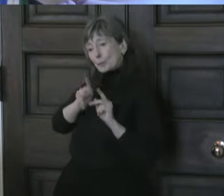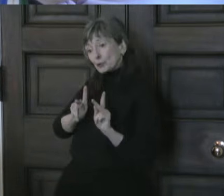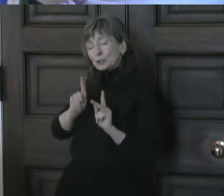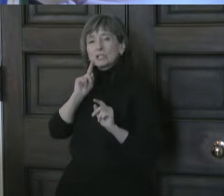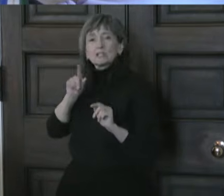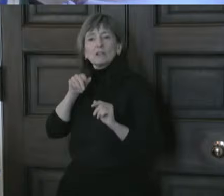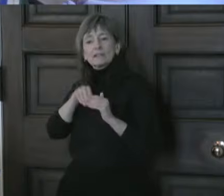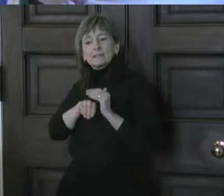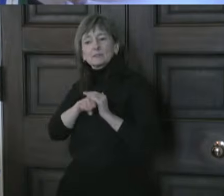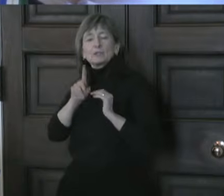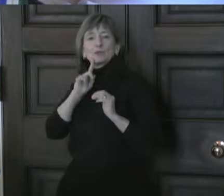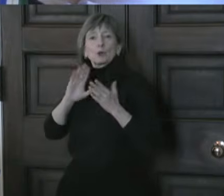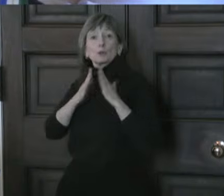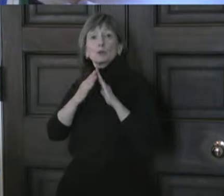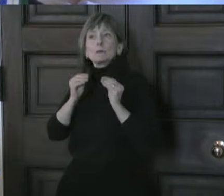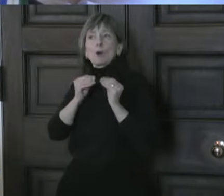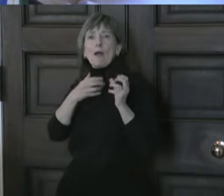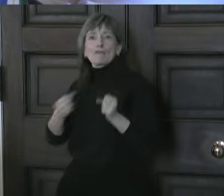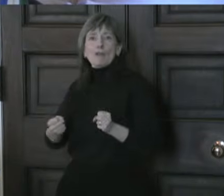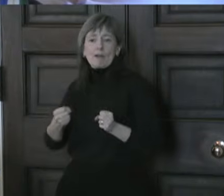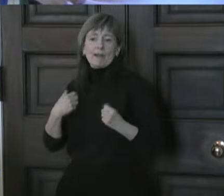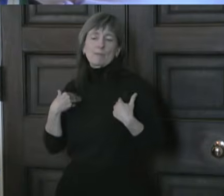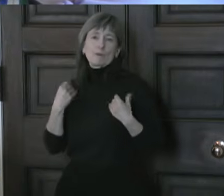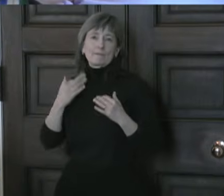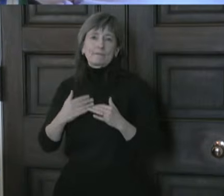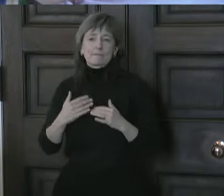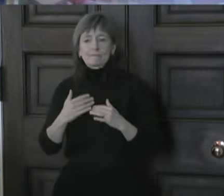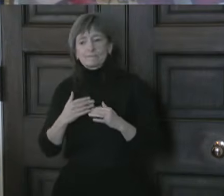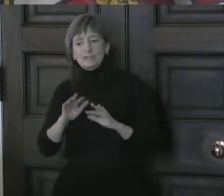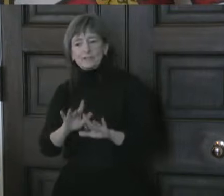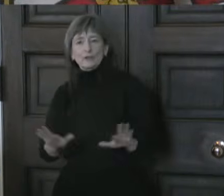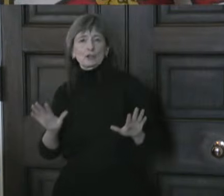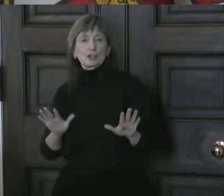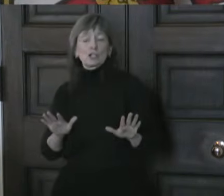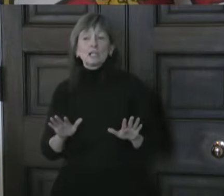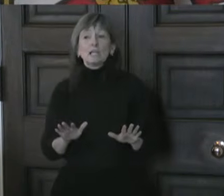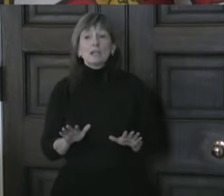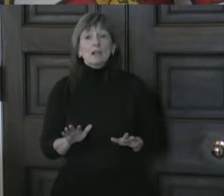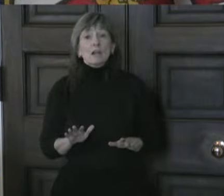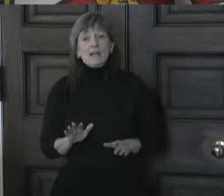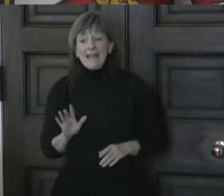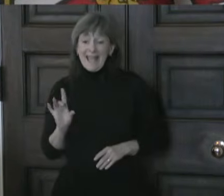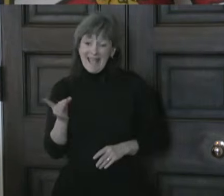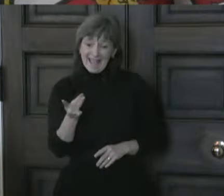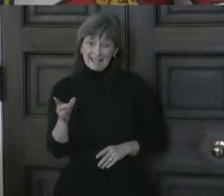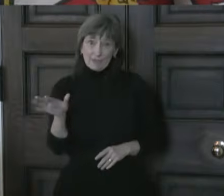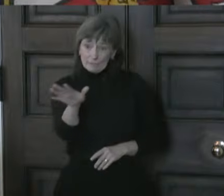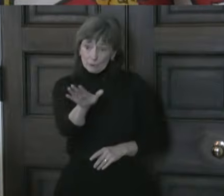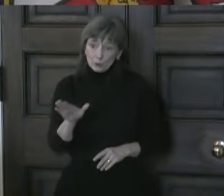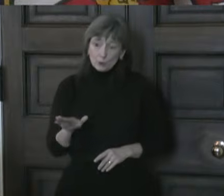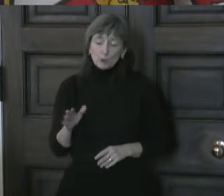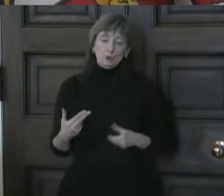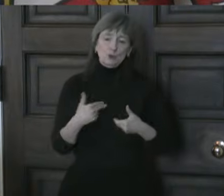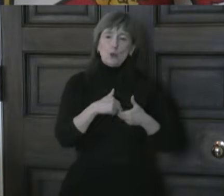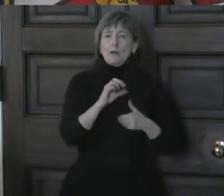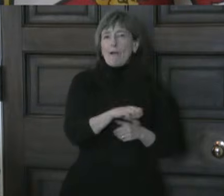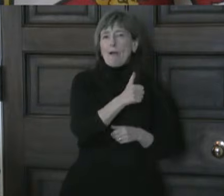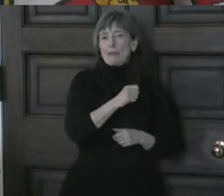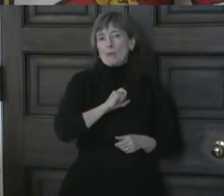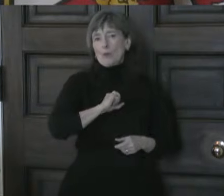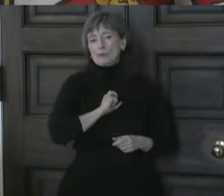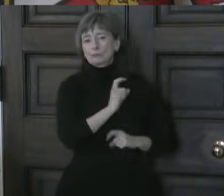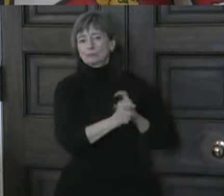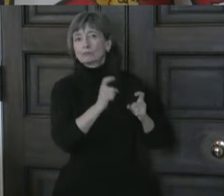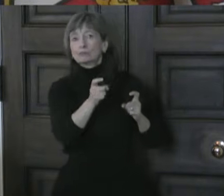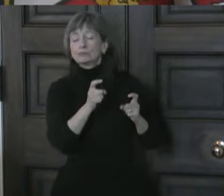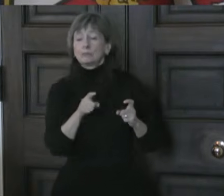community healthier and more vibrant. Together, the eight of you join a distinguished group of Newfoundlanders and Labradorians who